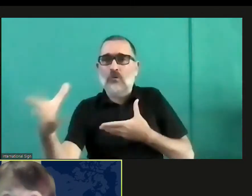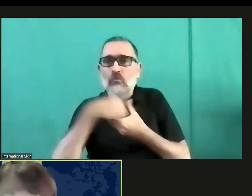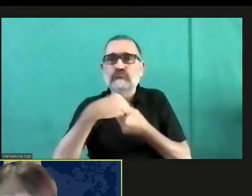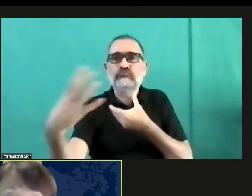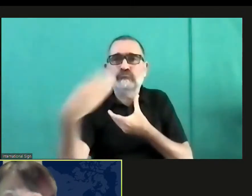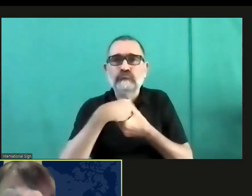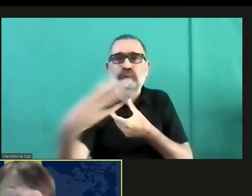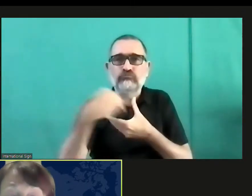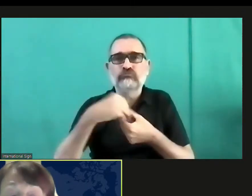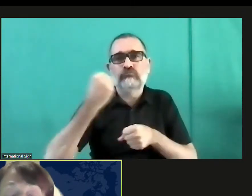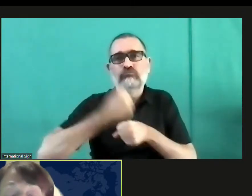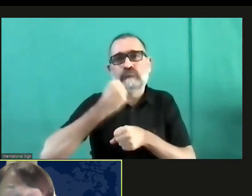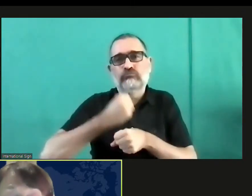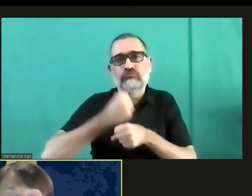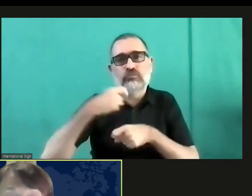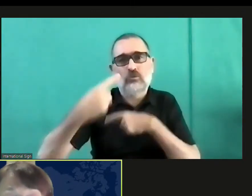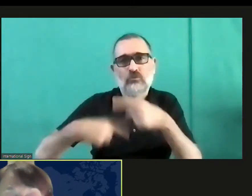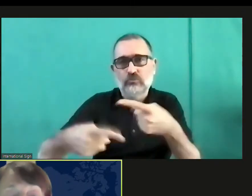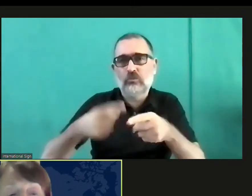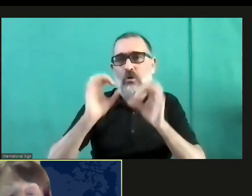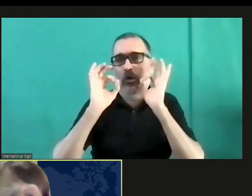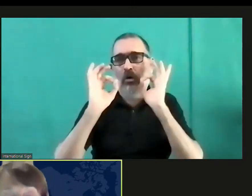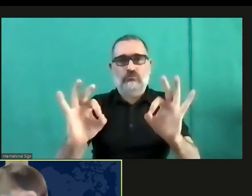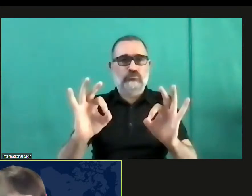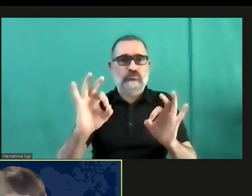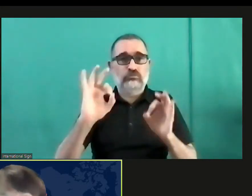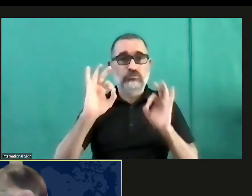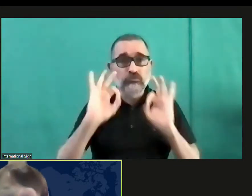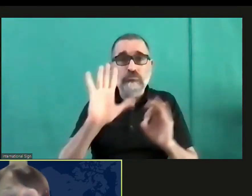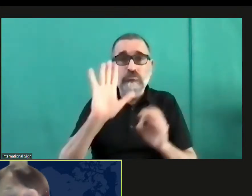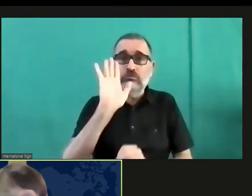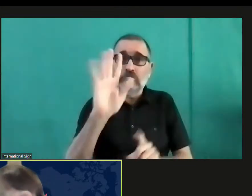thank you, Rosa and Pajo, for this opportunity.